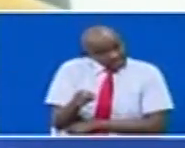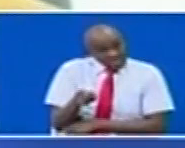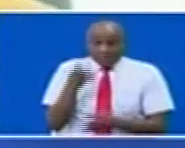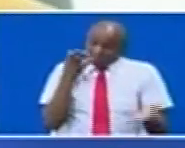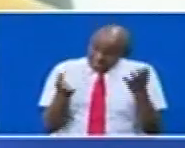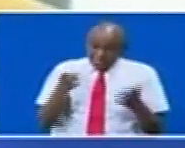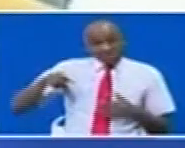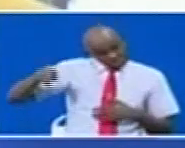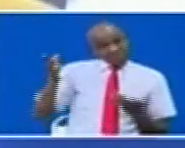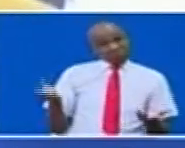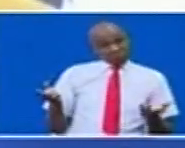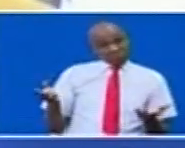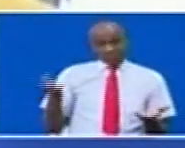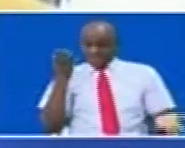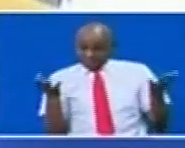want to